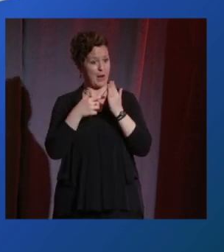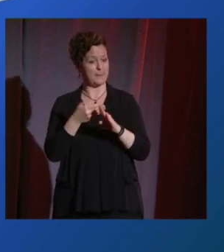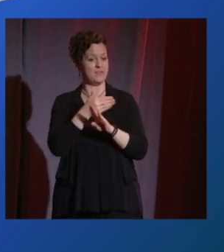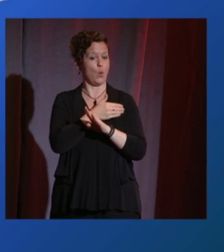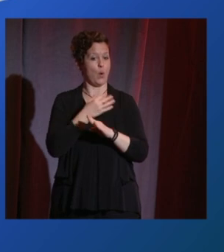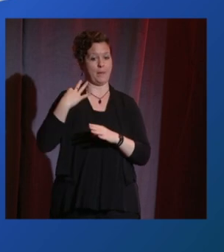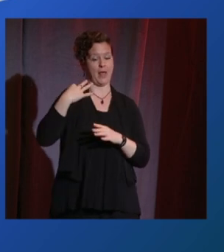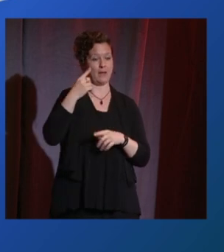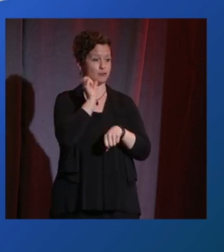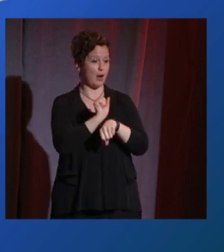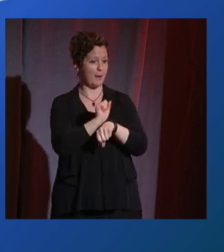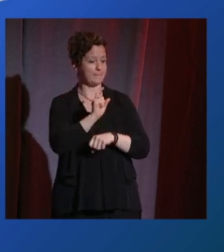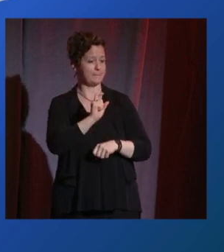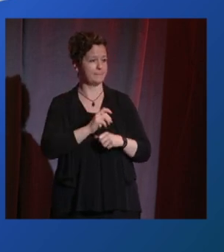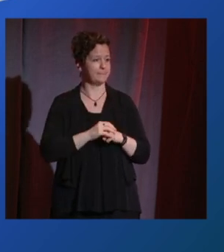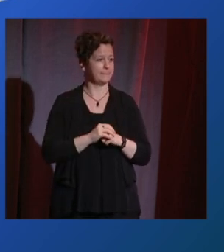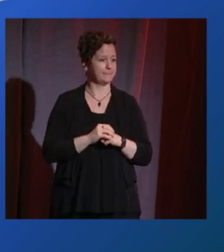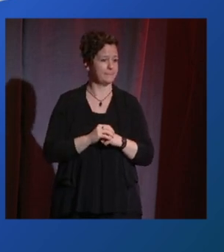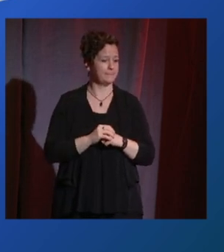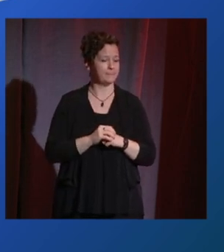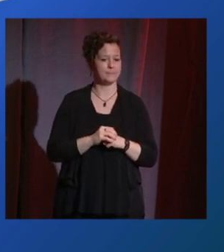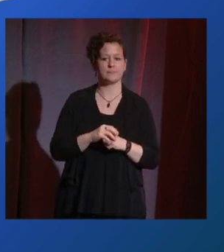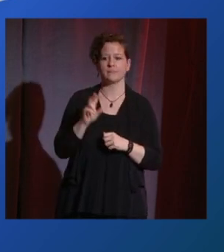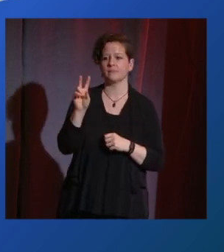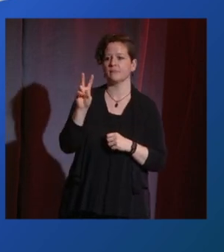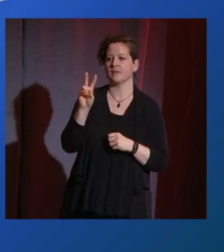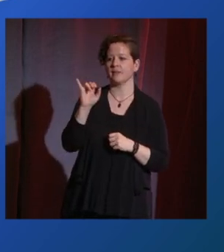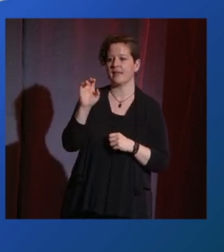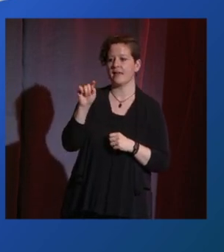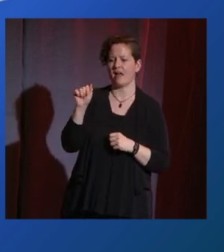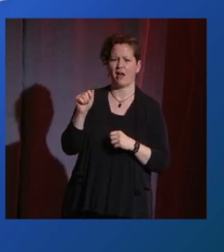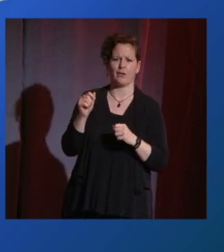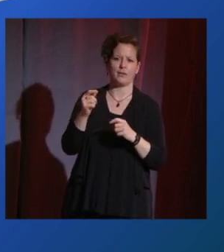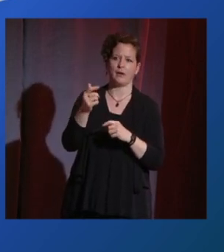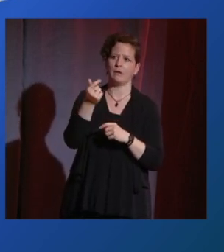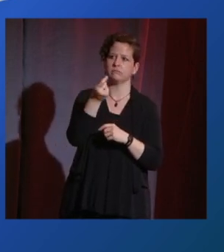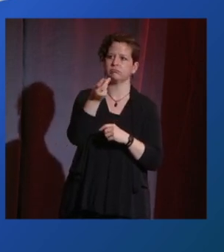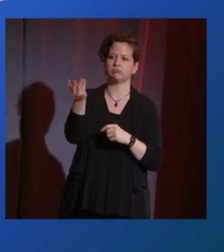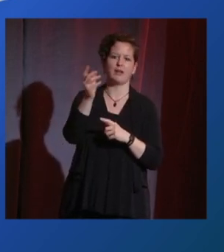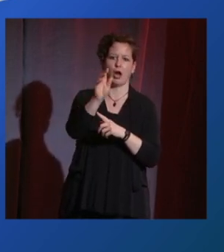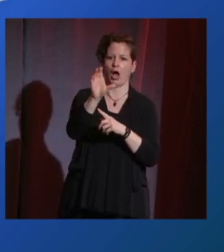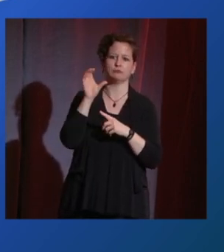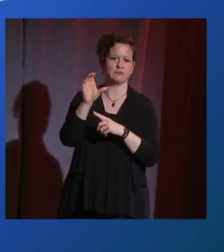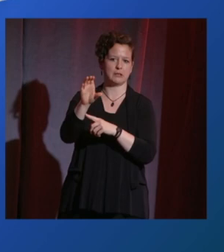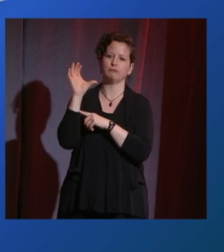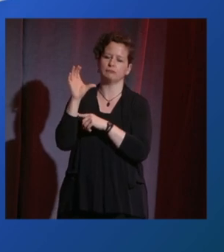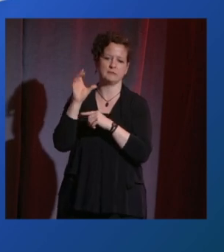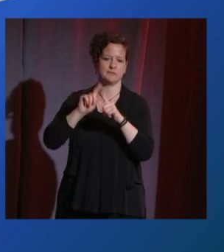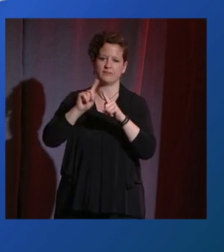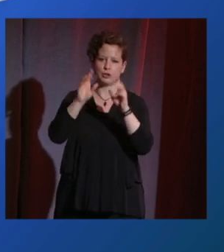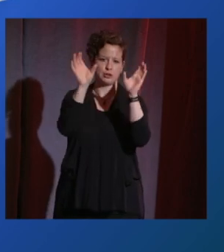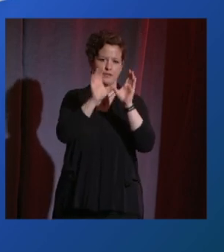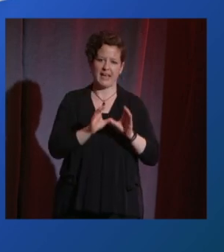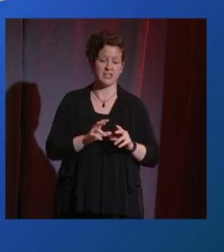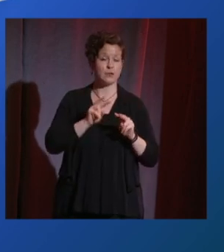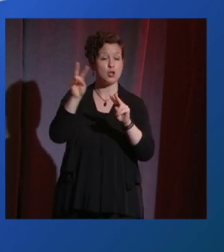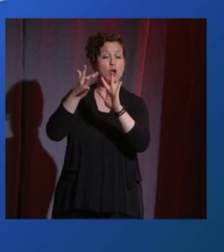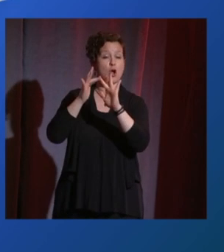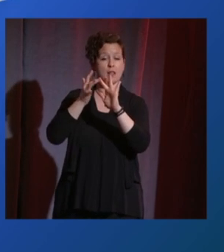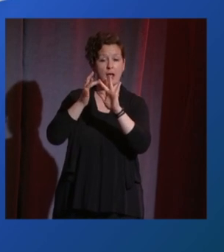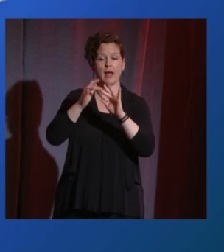in the door there are about there are hundreds of certifications that are out there if you look online they have